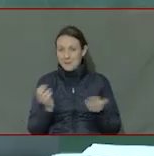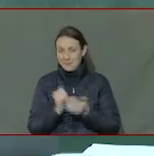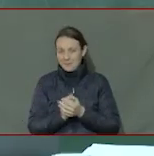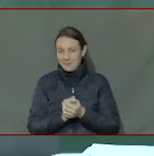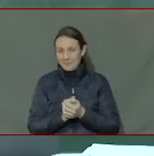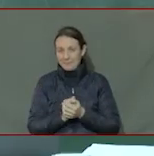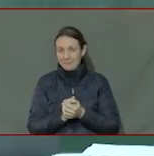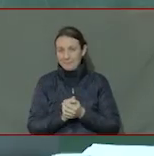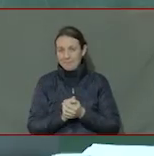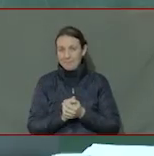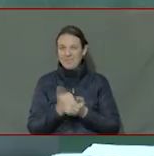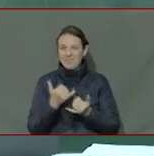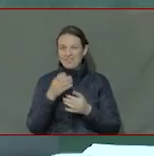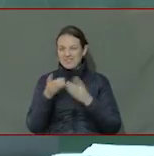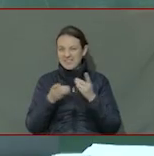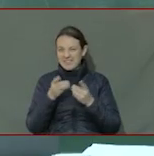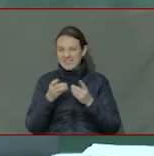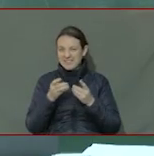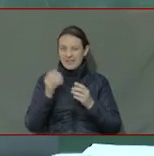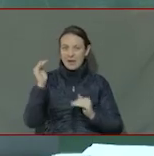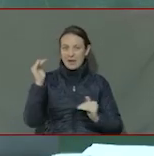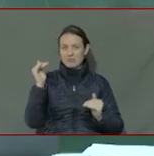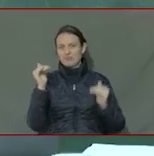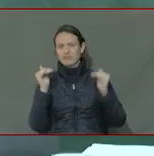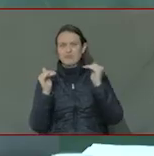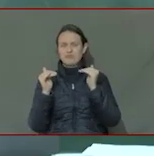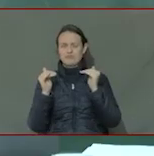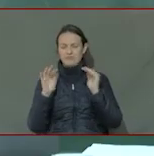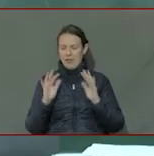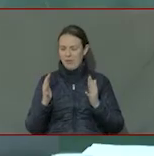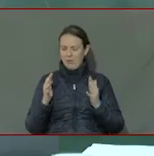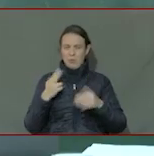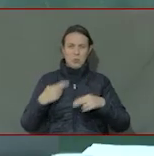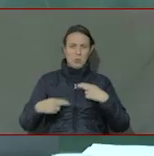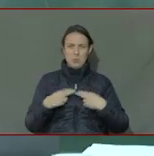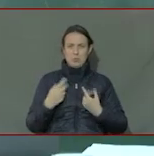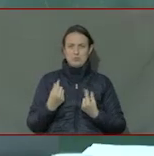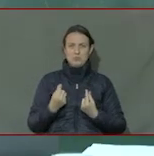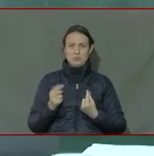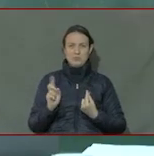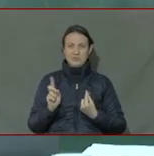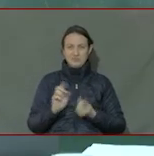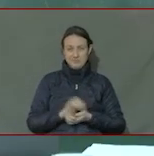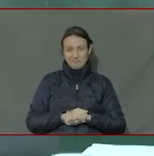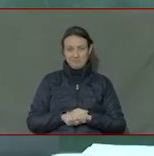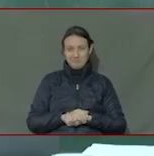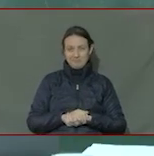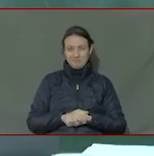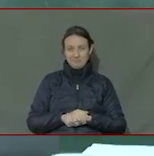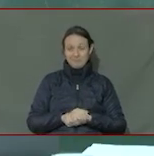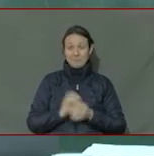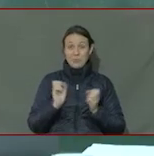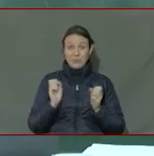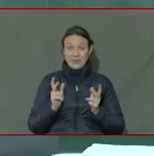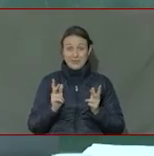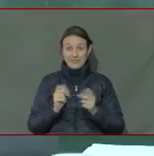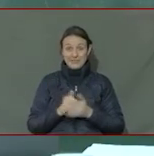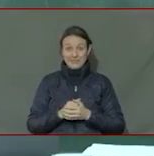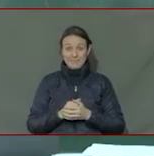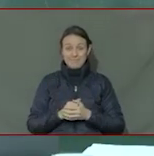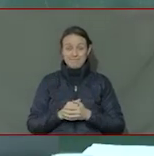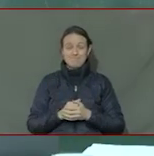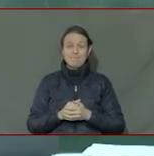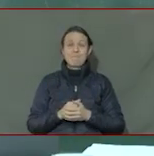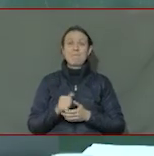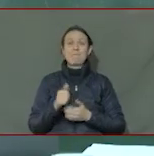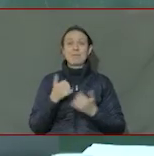is the message really of the hormone to correct the imbalance. Right, another